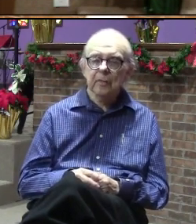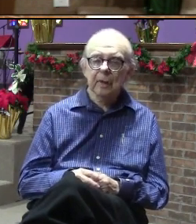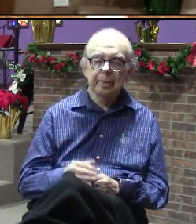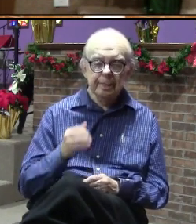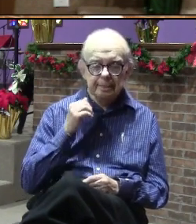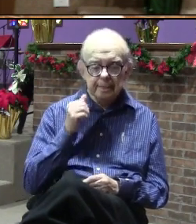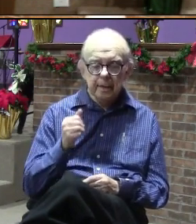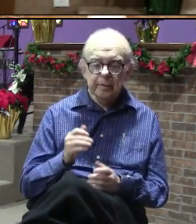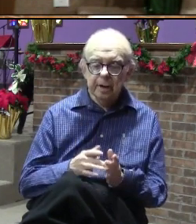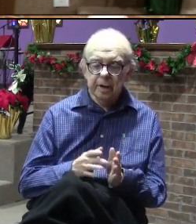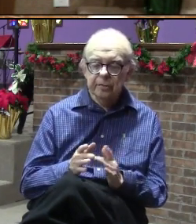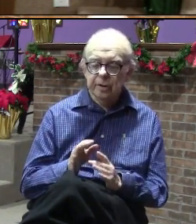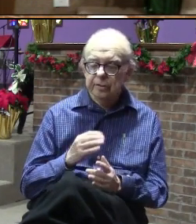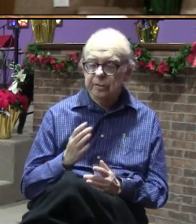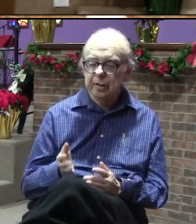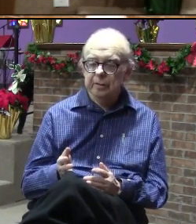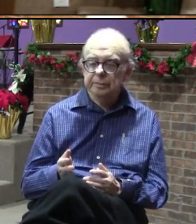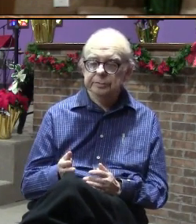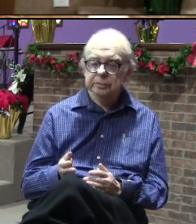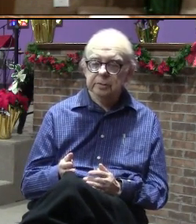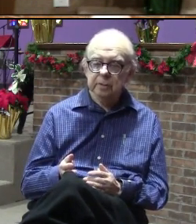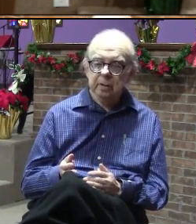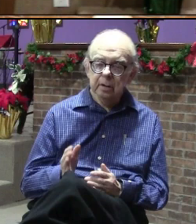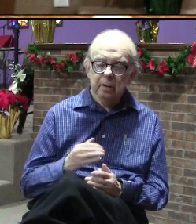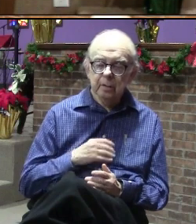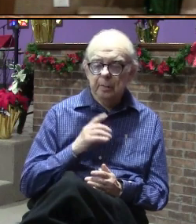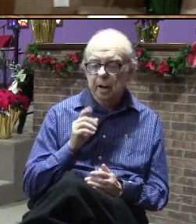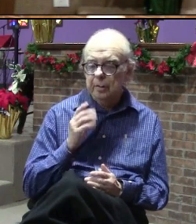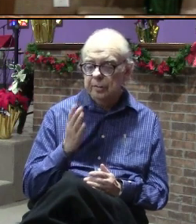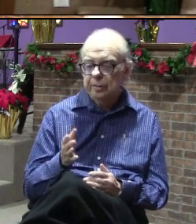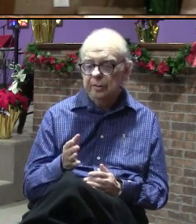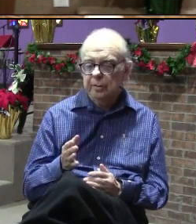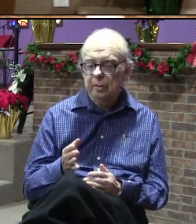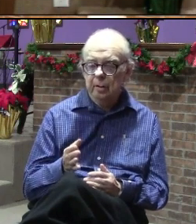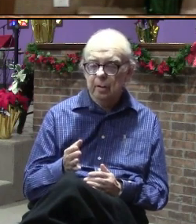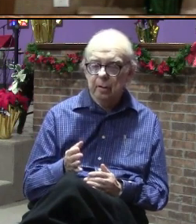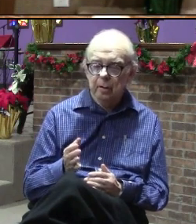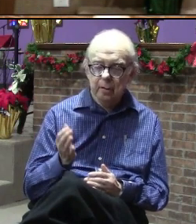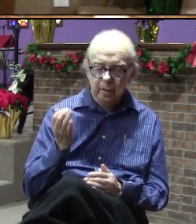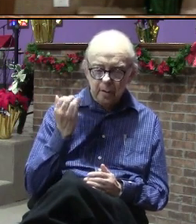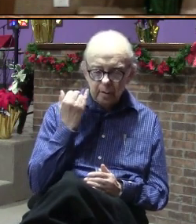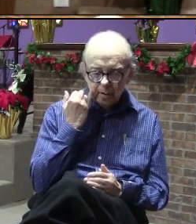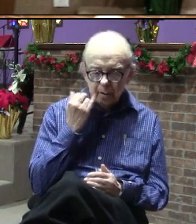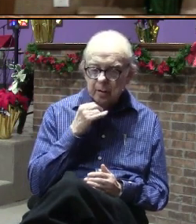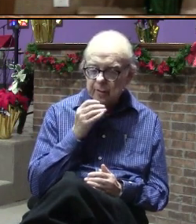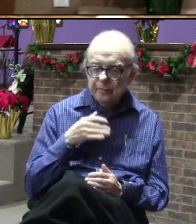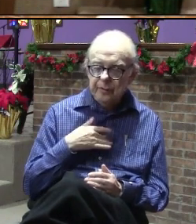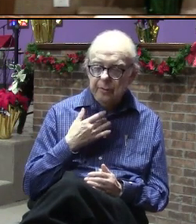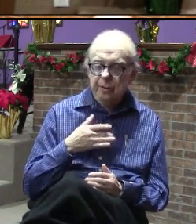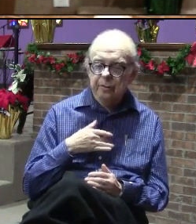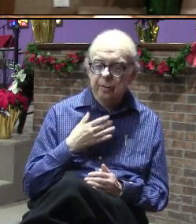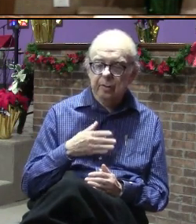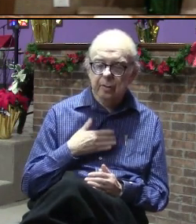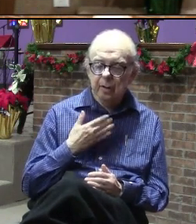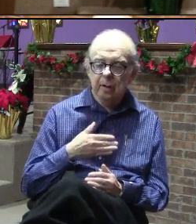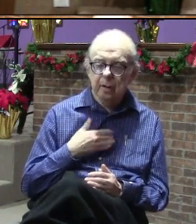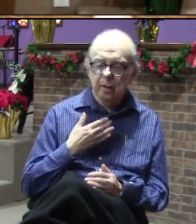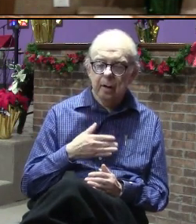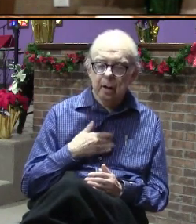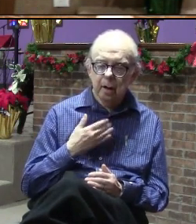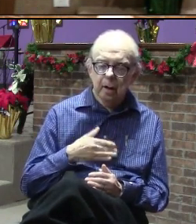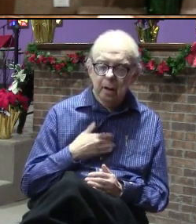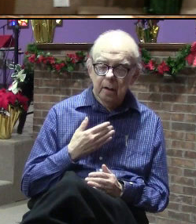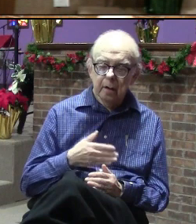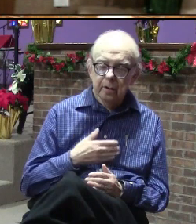Every day he's here. And my question to you is this: if you don't feel the joy of